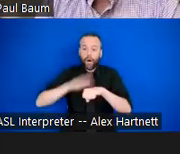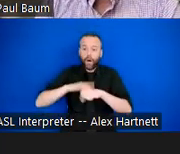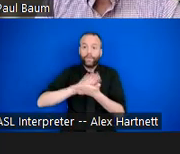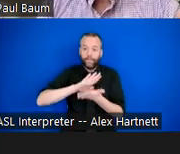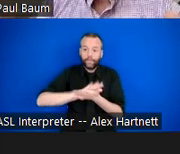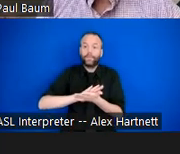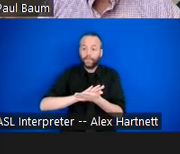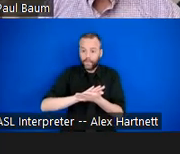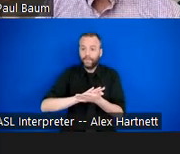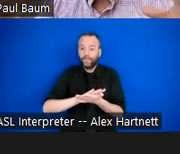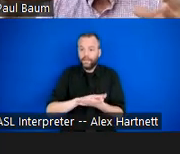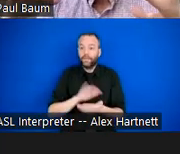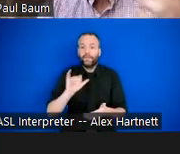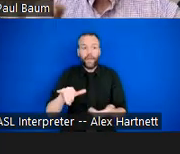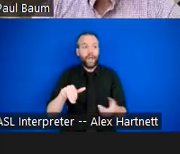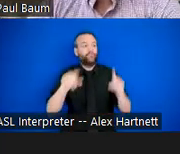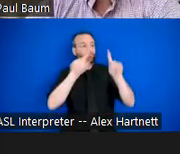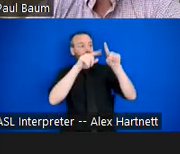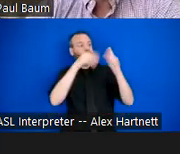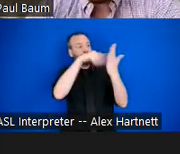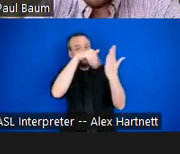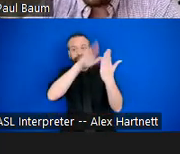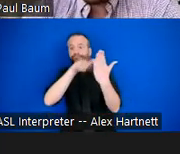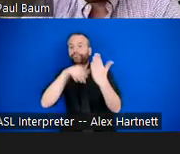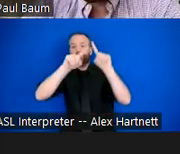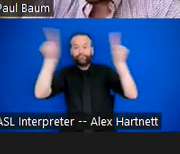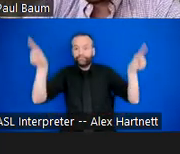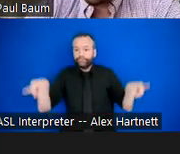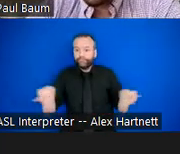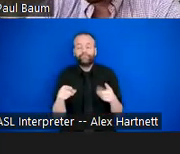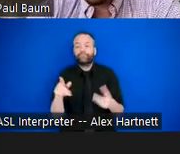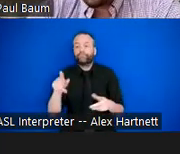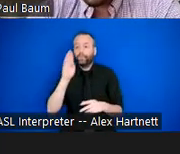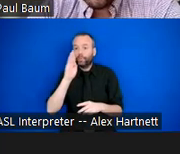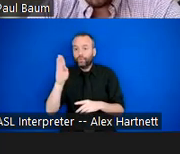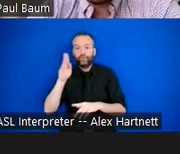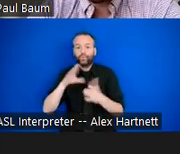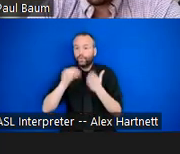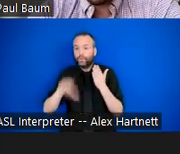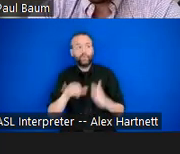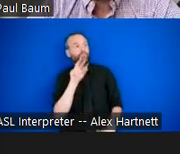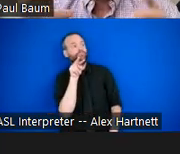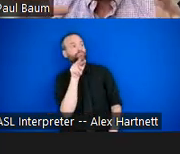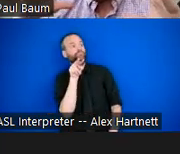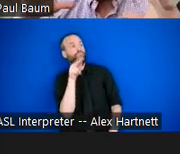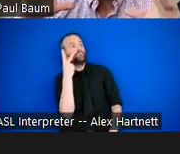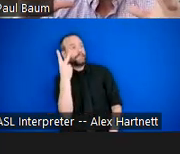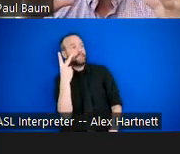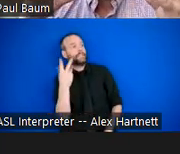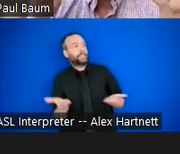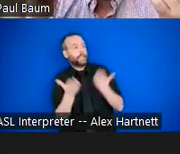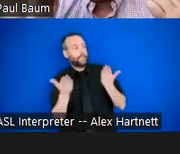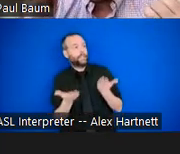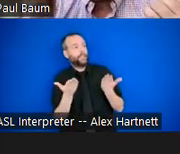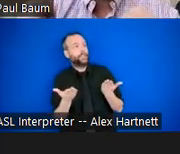Straight Alliances, other community providers coming in to help, but also the school themselves really helping and helping